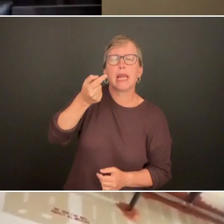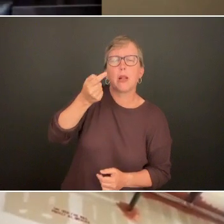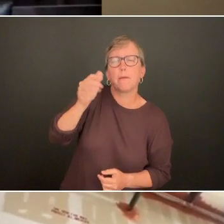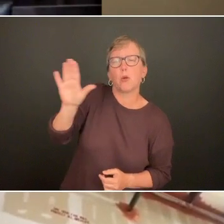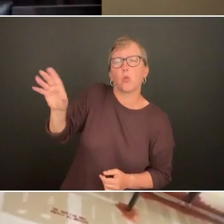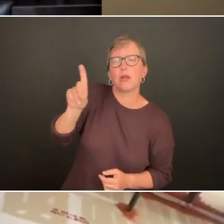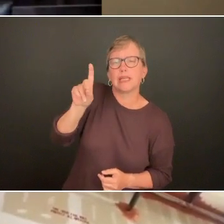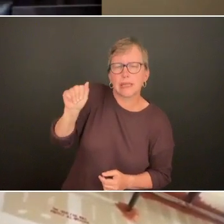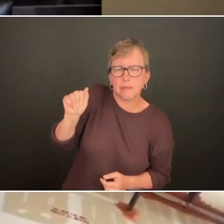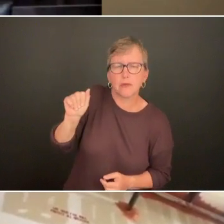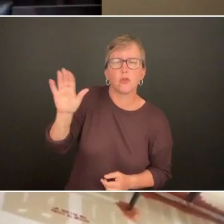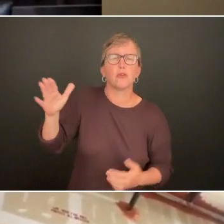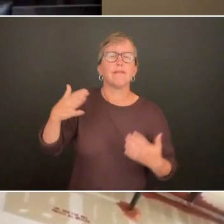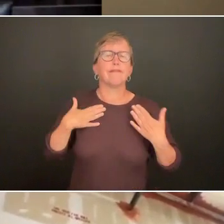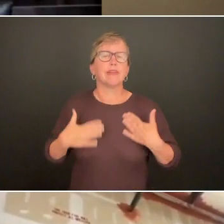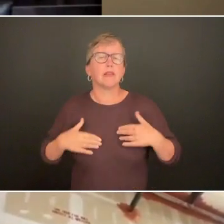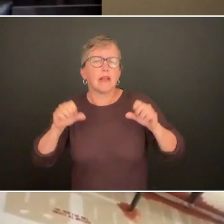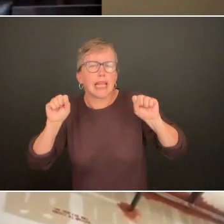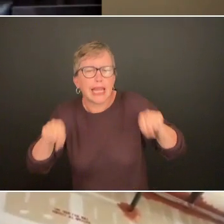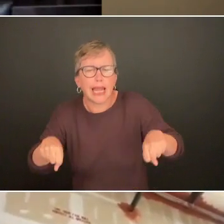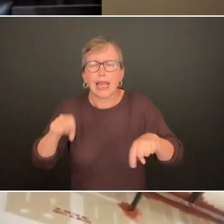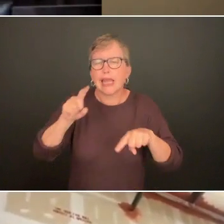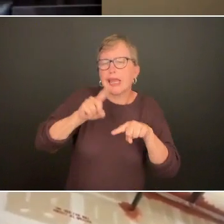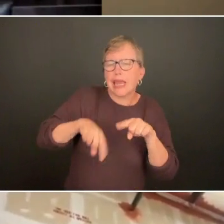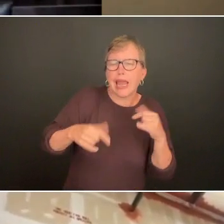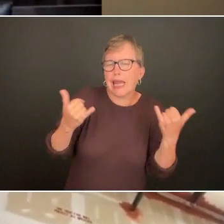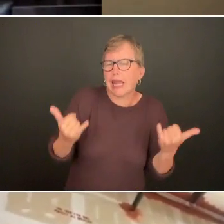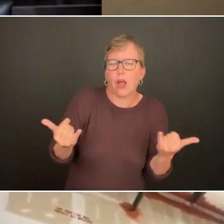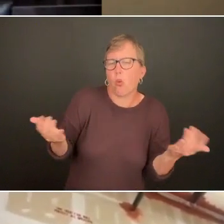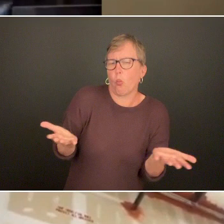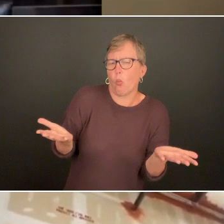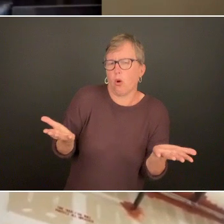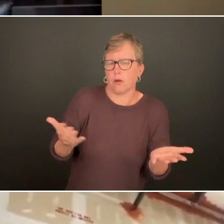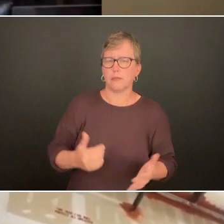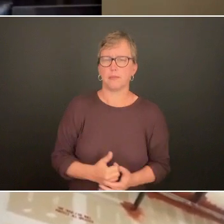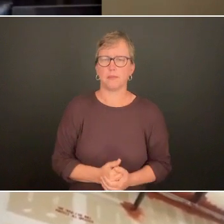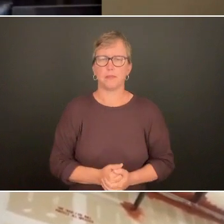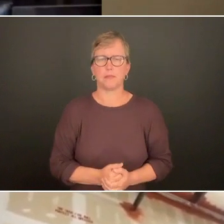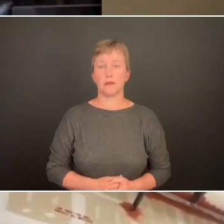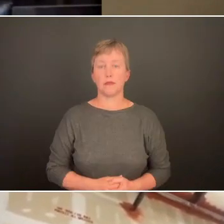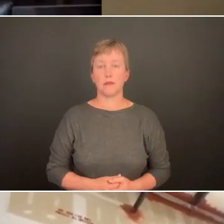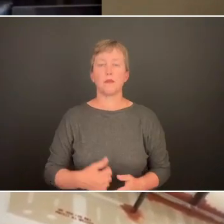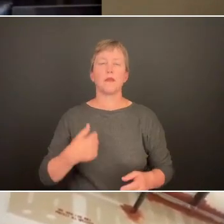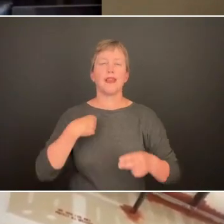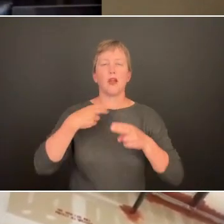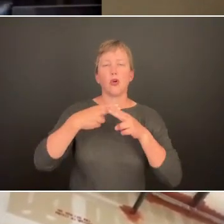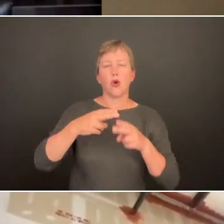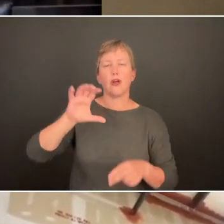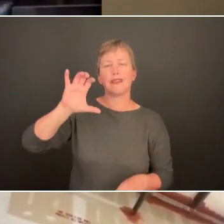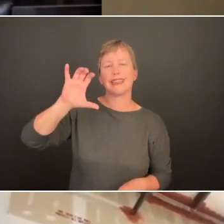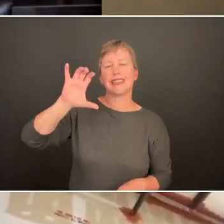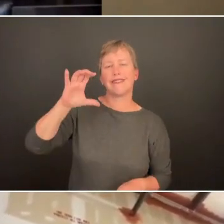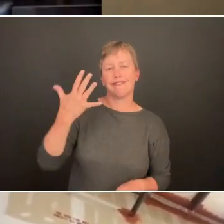tell me a little bit about your disability. What can you can't do right now, like physically? Okay,